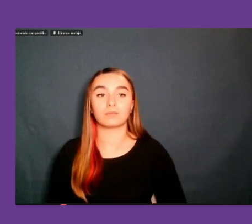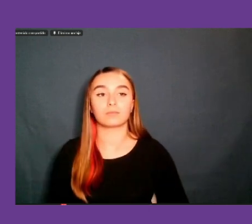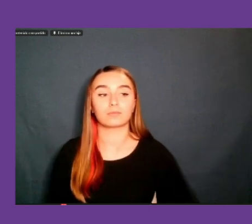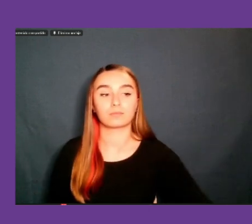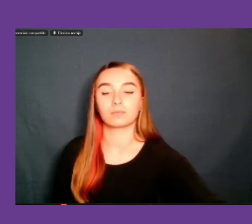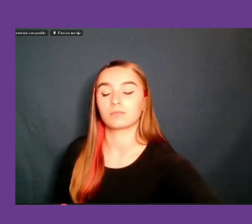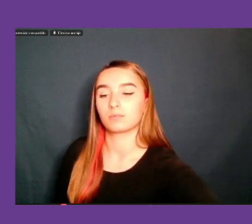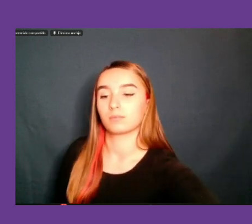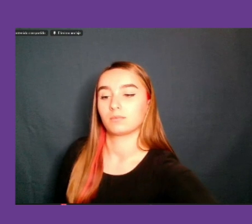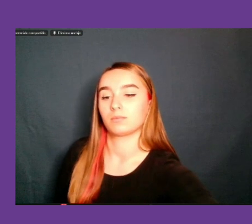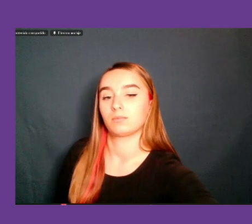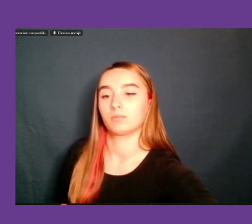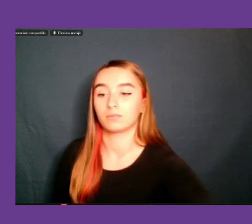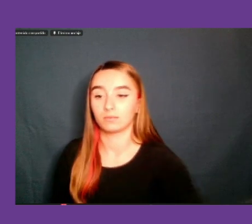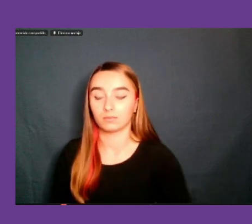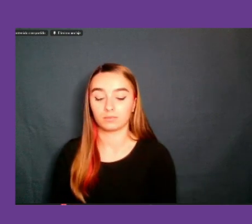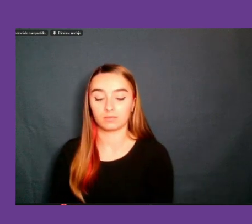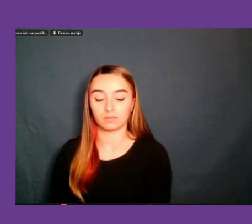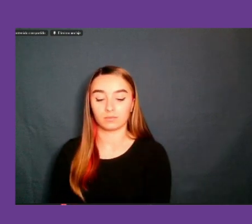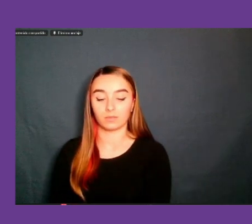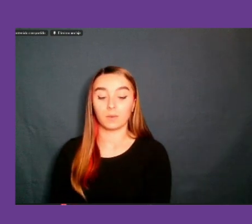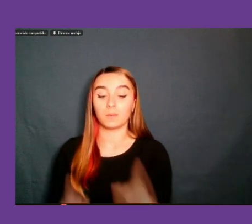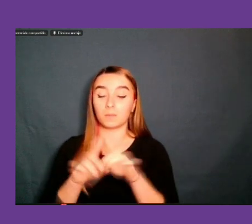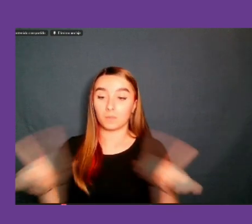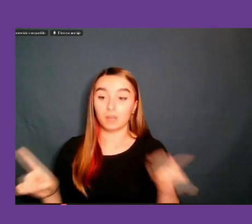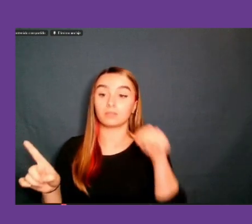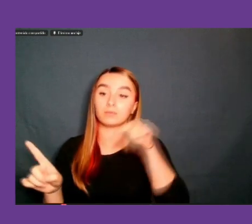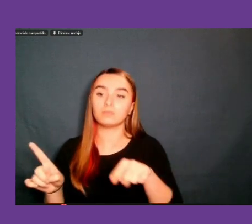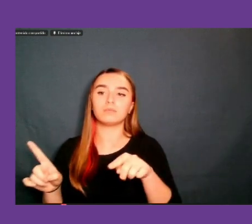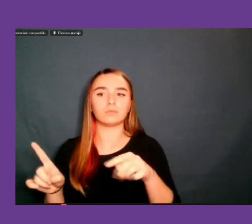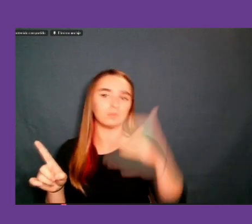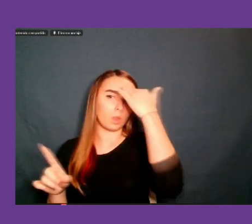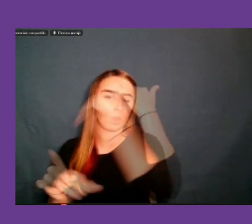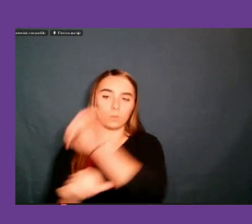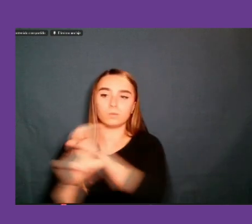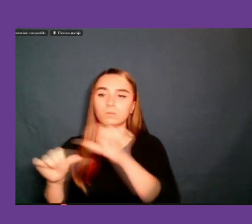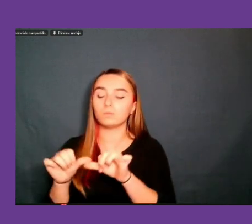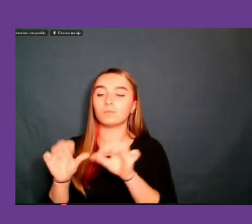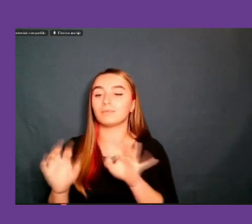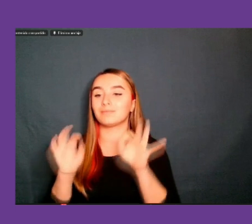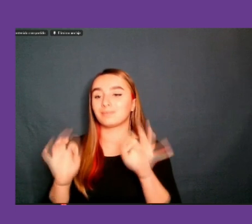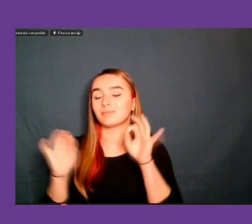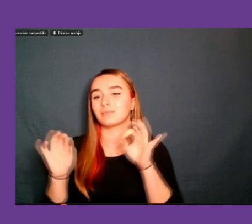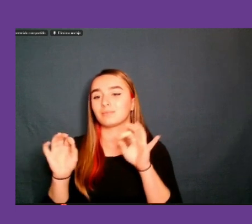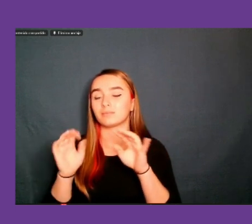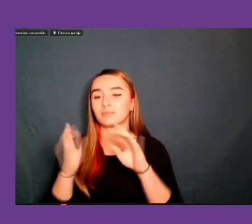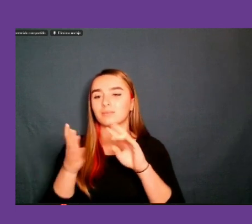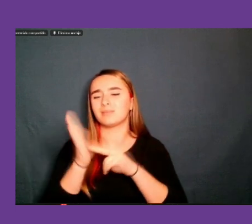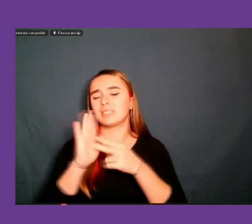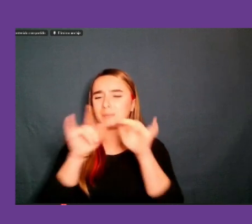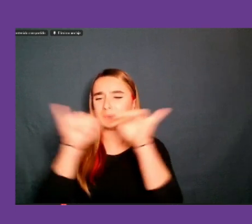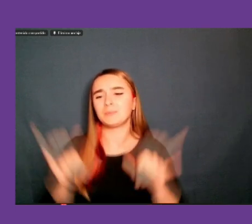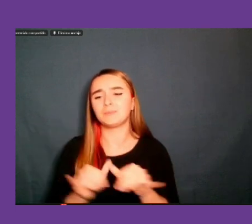But unfortunately, as you already got by now, the standardization system is quite difficult and challenging for